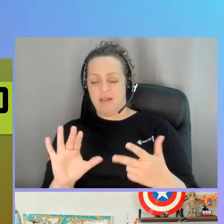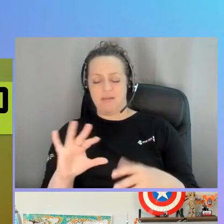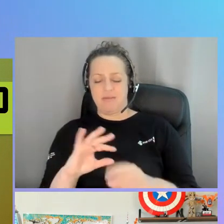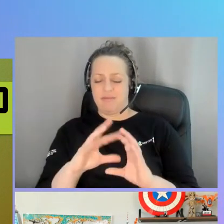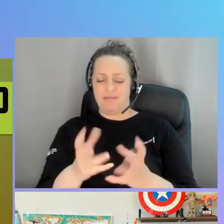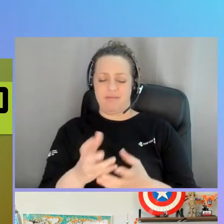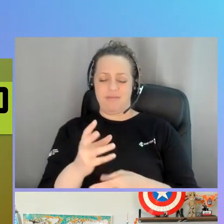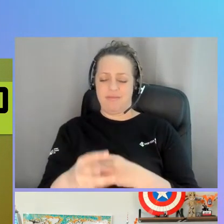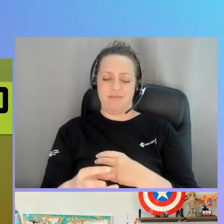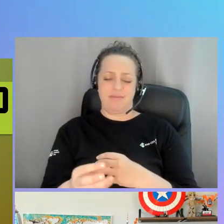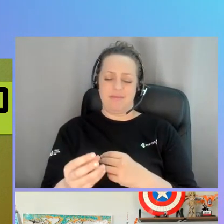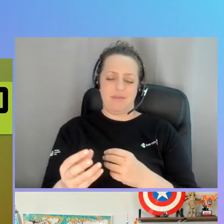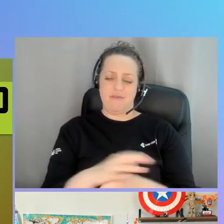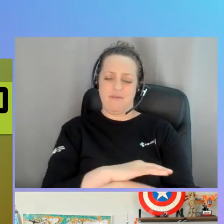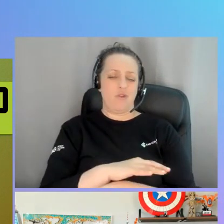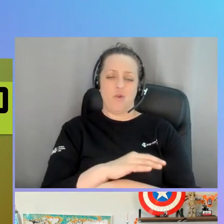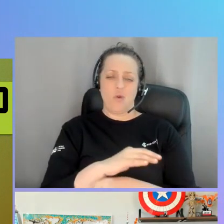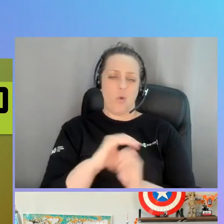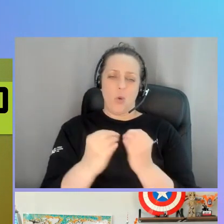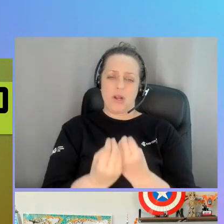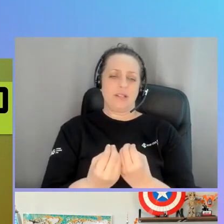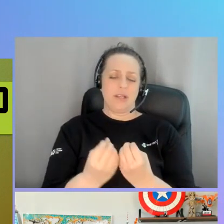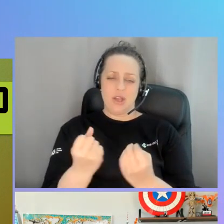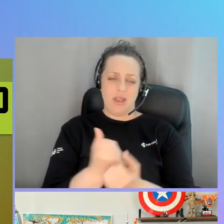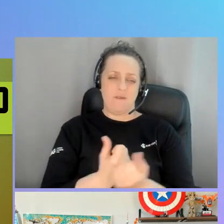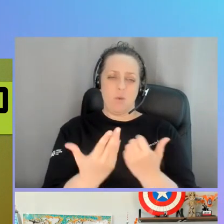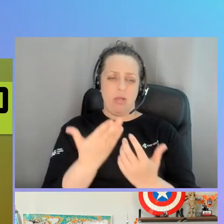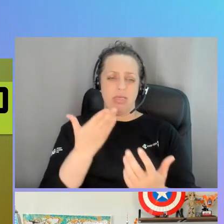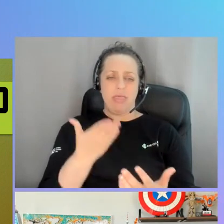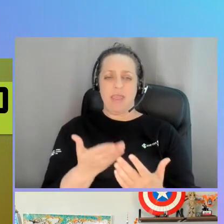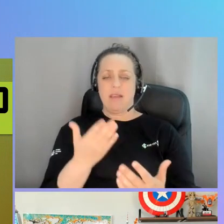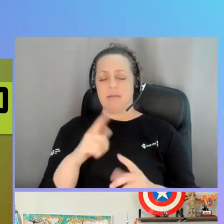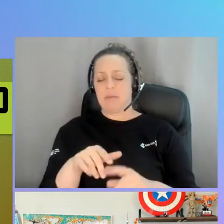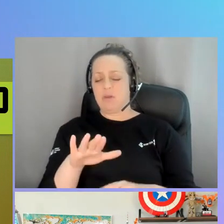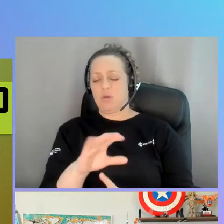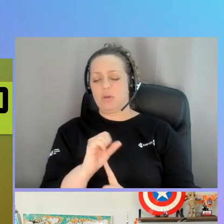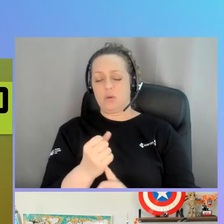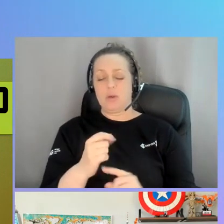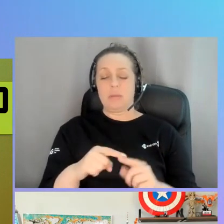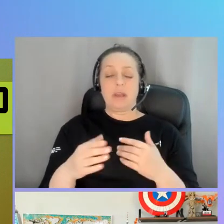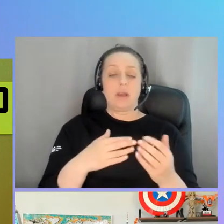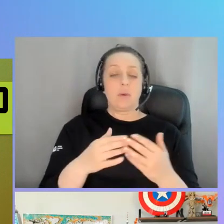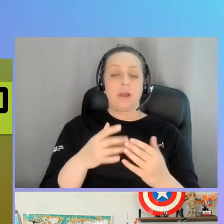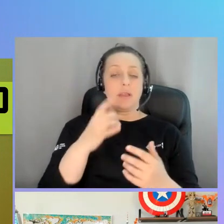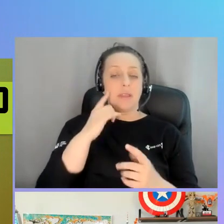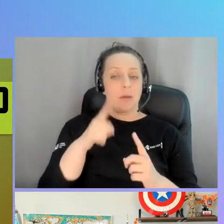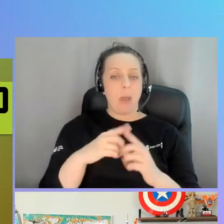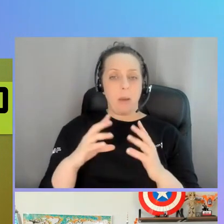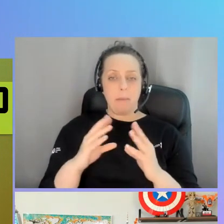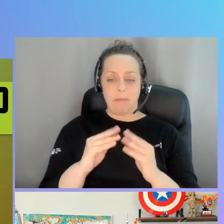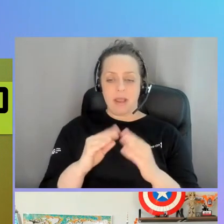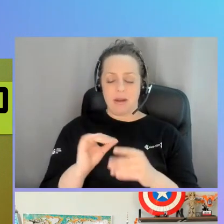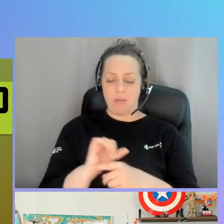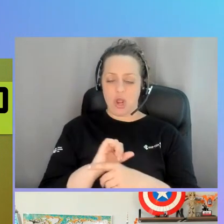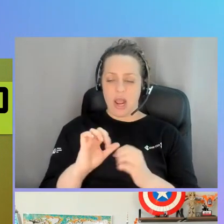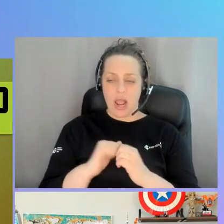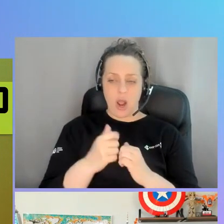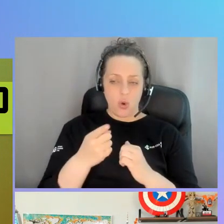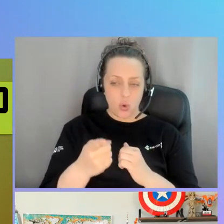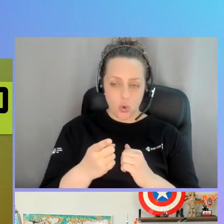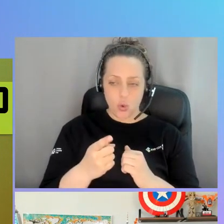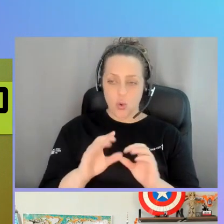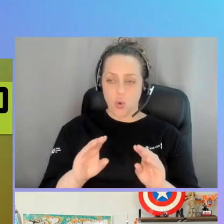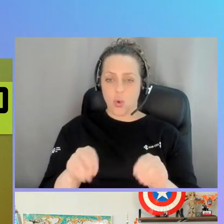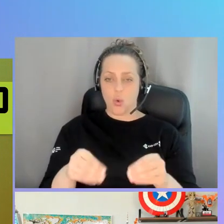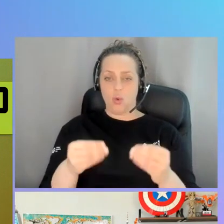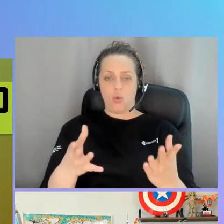depends on your organization and how you operate. But thinking about meeting practices, how do you